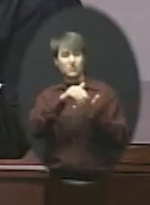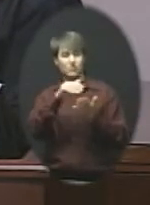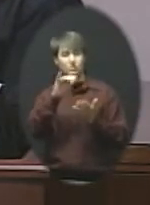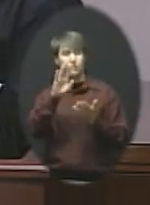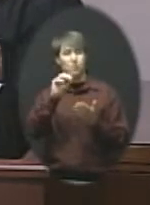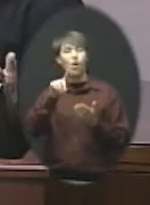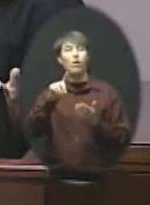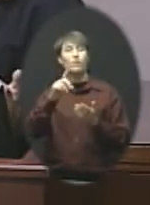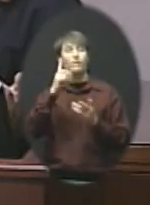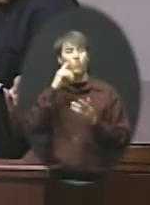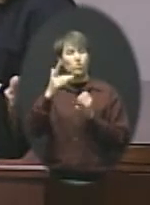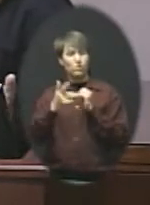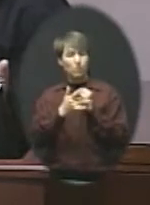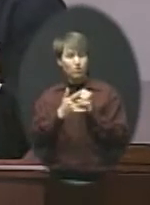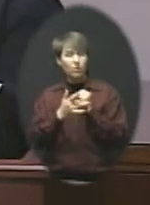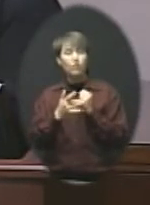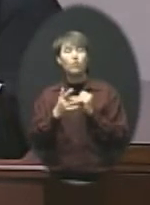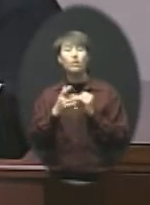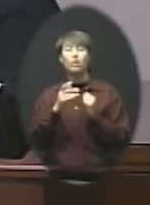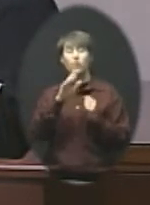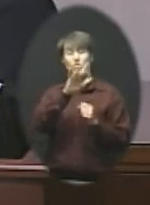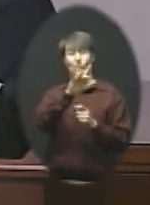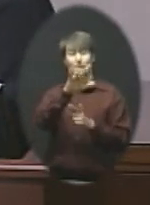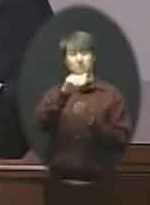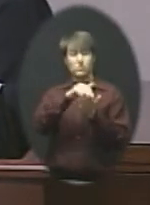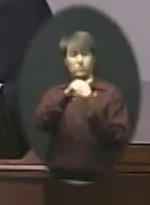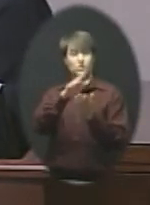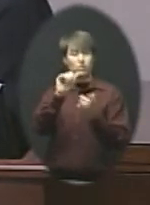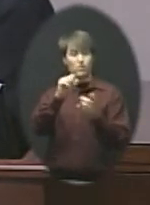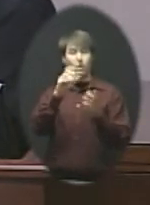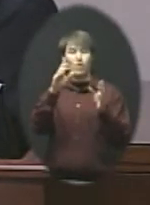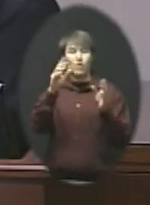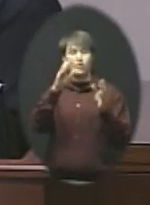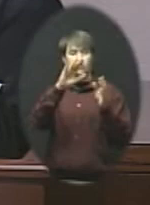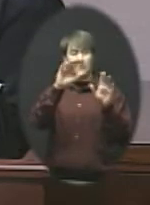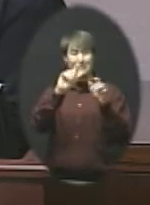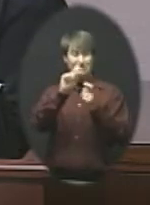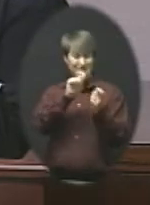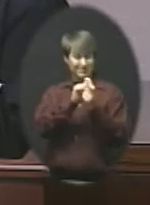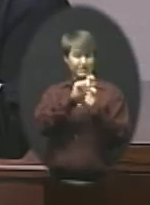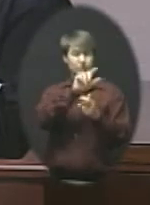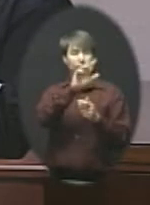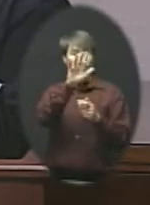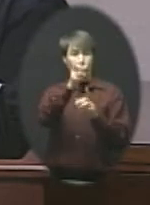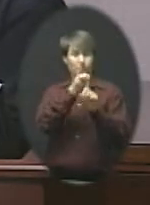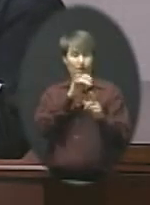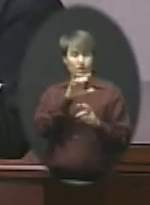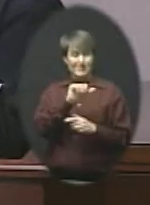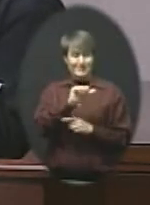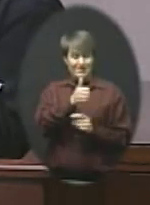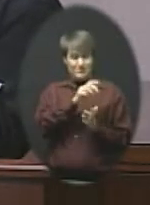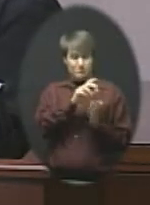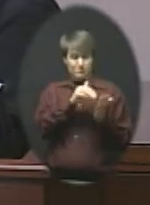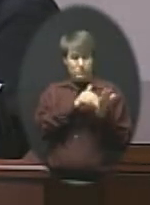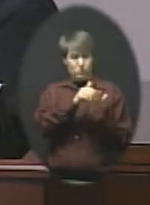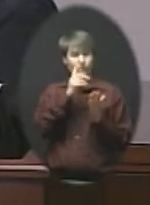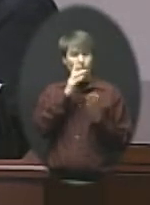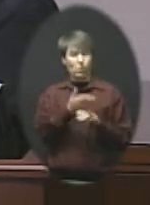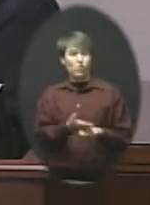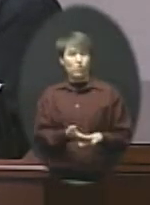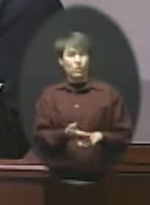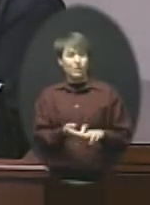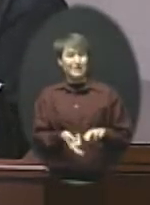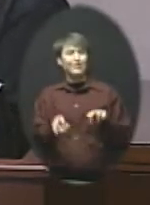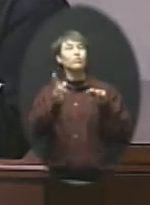remember, for technology. Of that $25 million, $10 million was specifically for increasing access in the